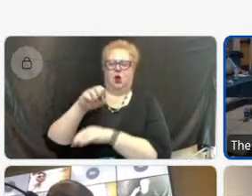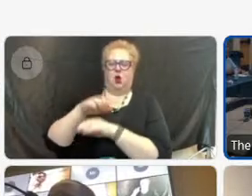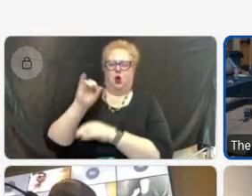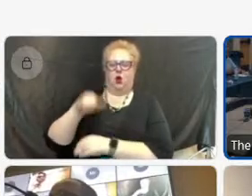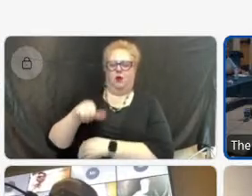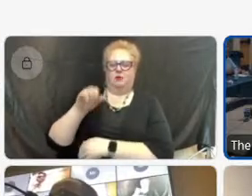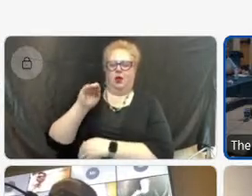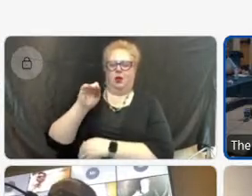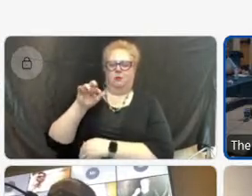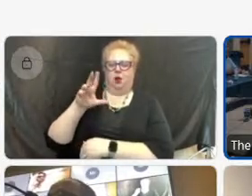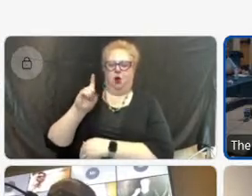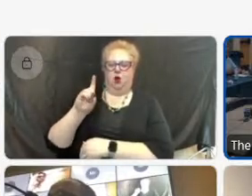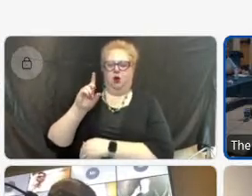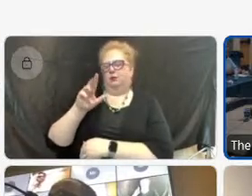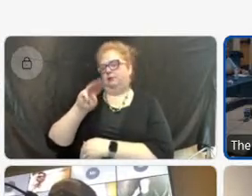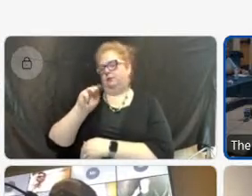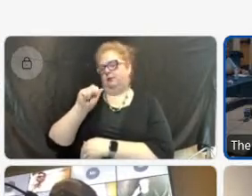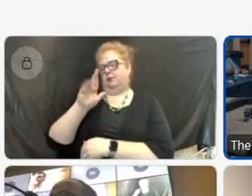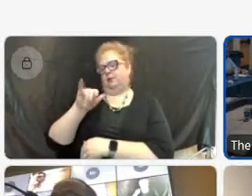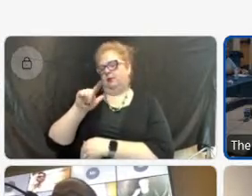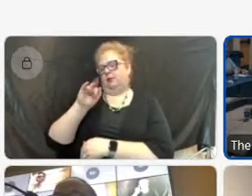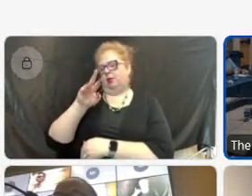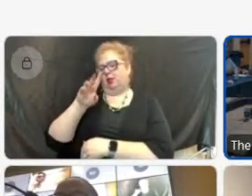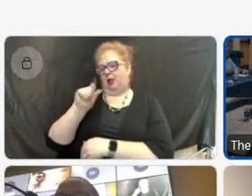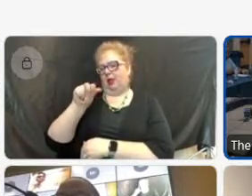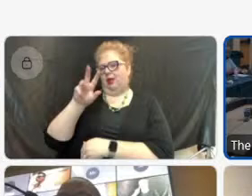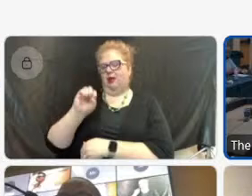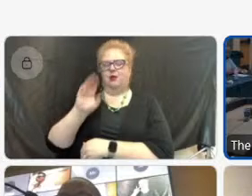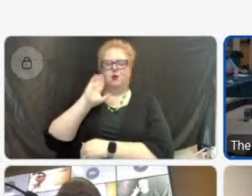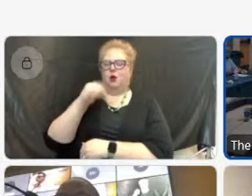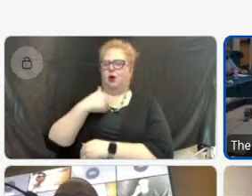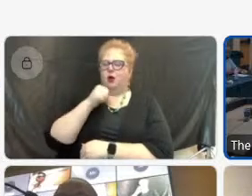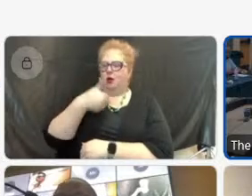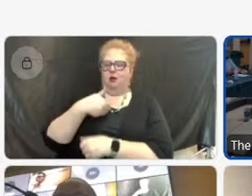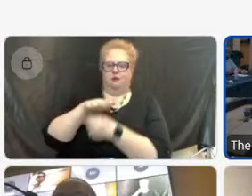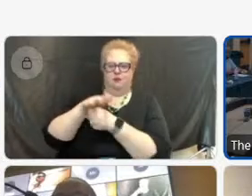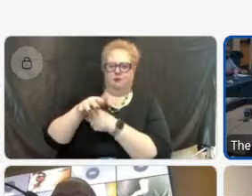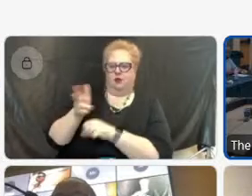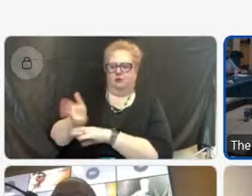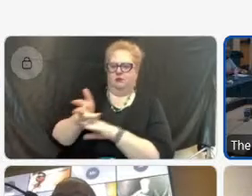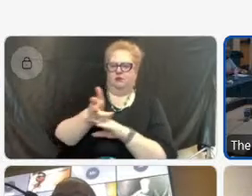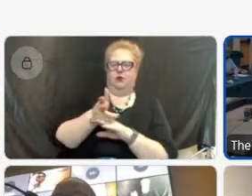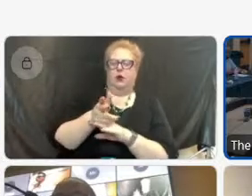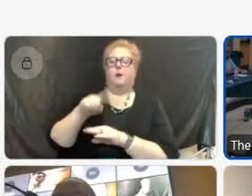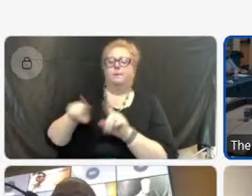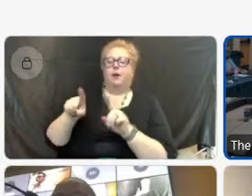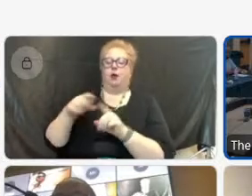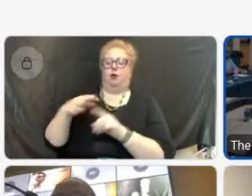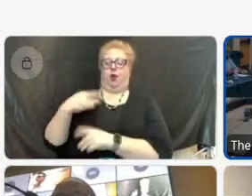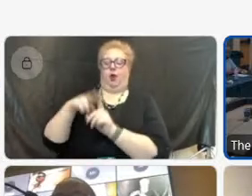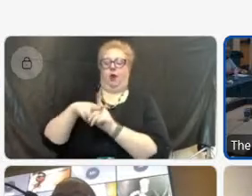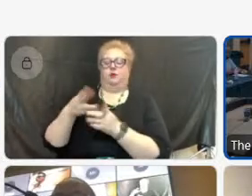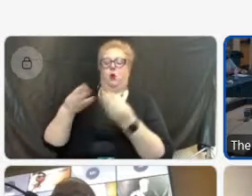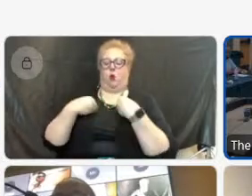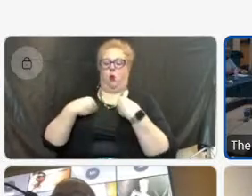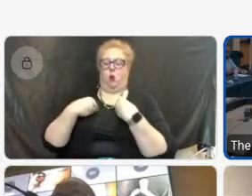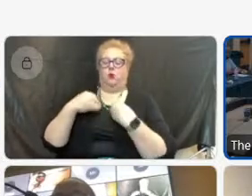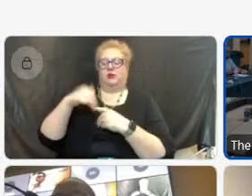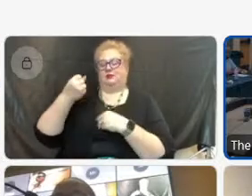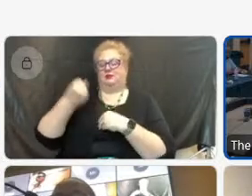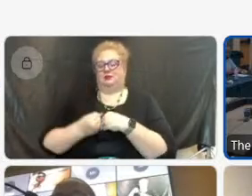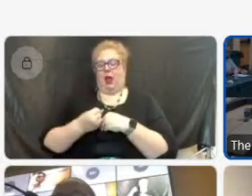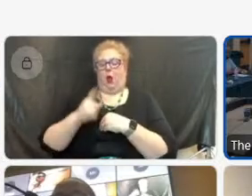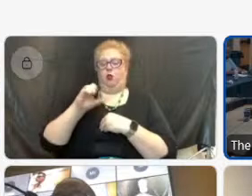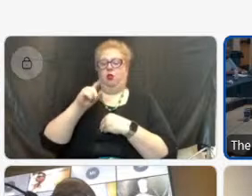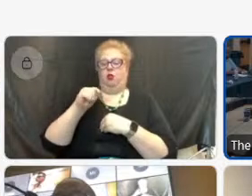be very little yard space left, approximately 600 square feet. The applicant owns the adjacent lot to the south and the lot to the west